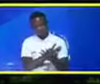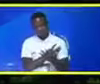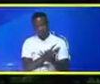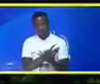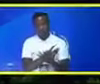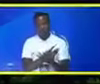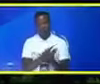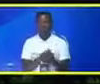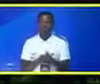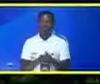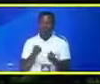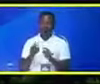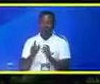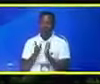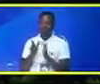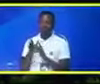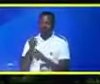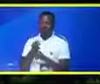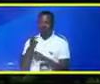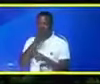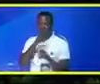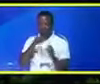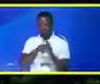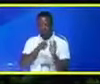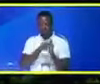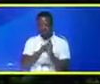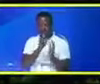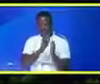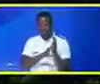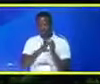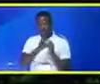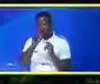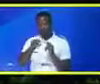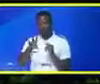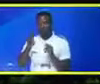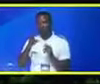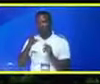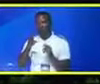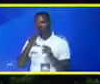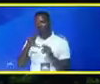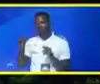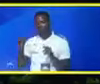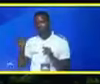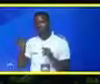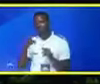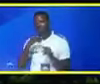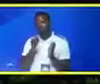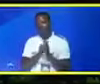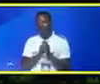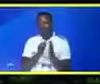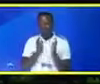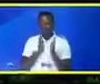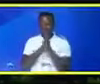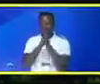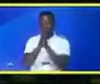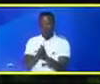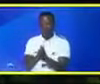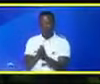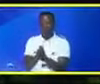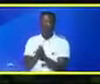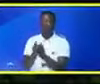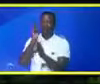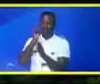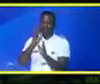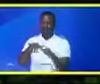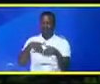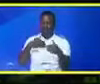see, when Jesus was speaking in Matthew 7 and verse 7 and 8, he says, ask and it shall be